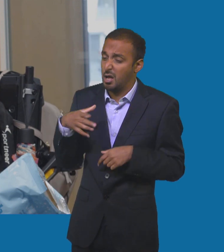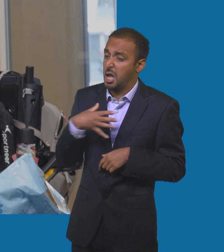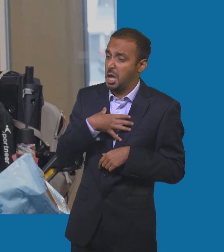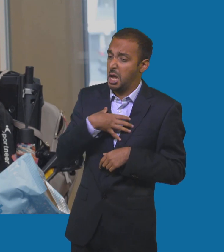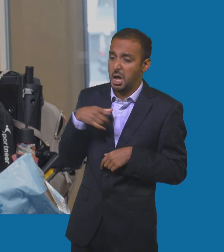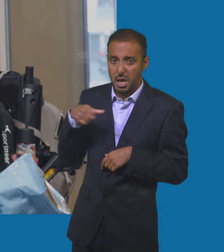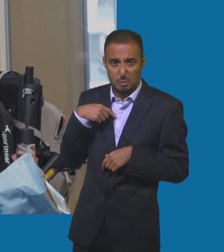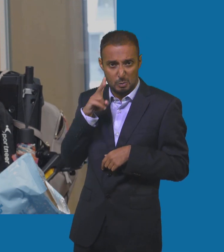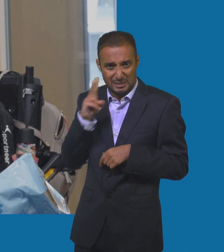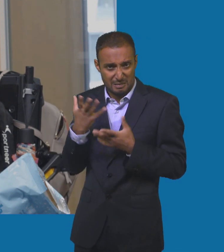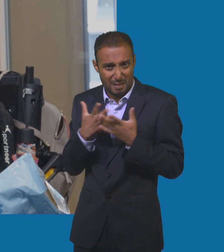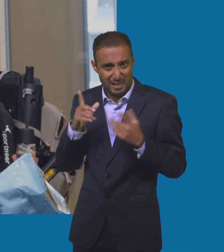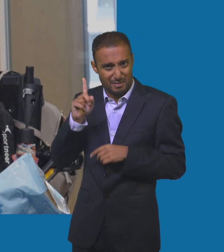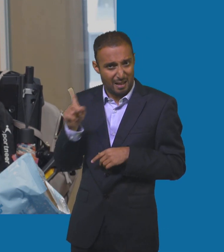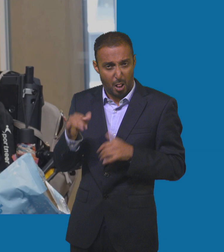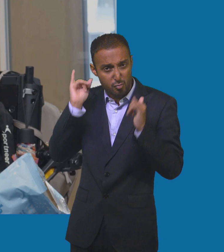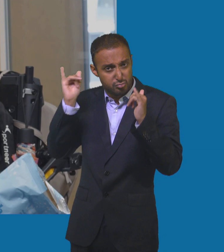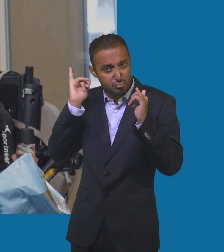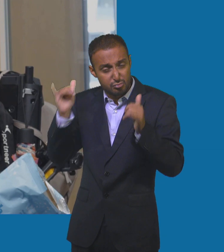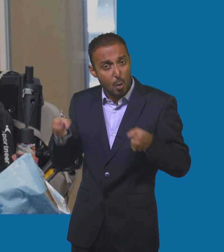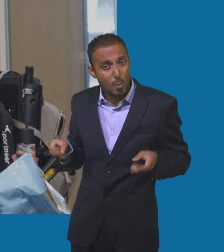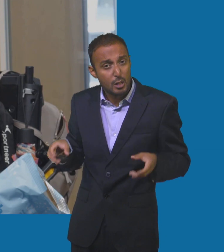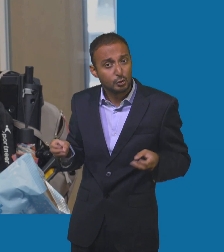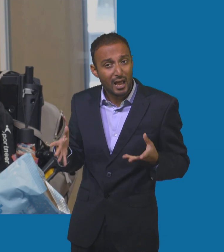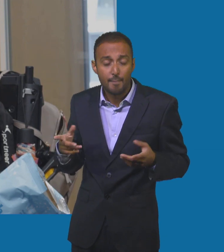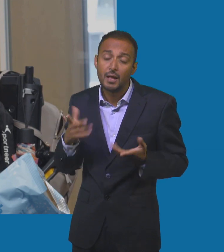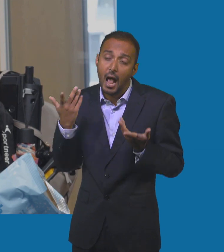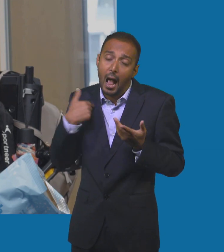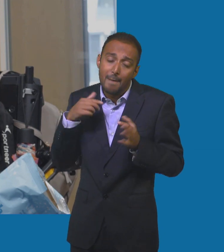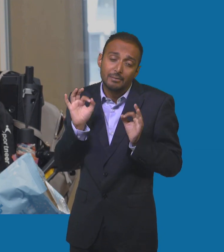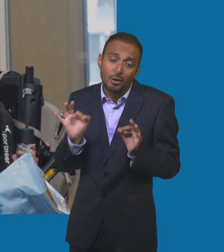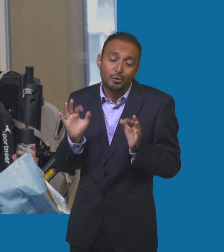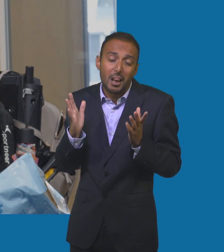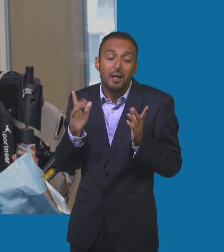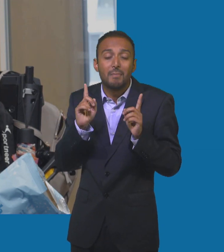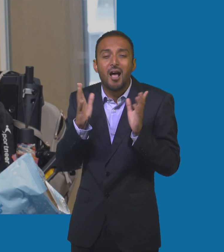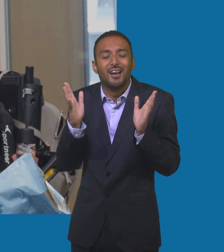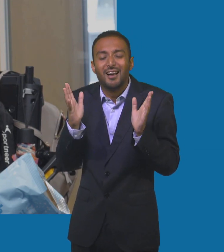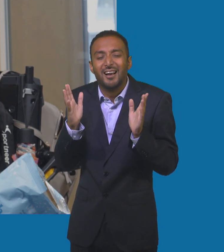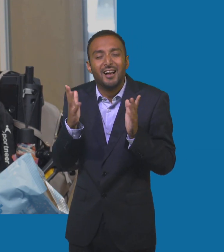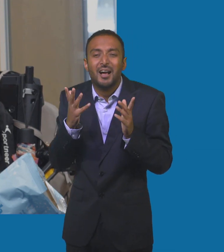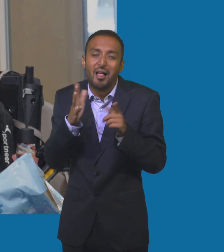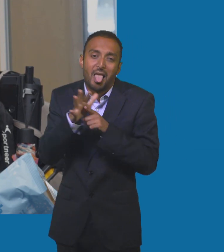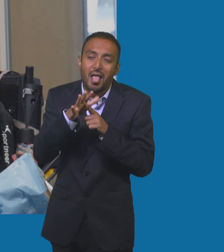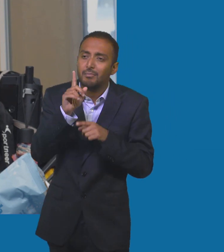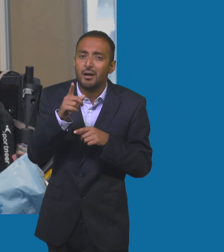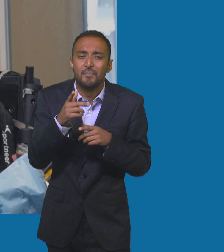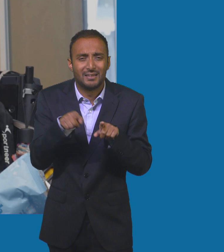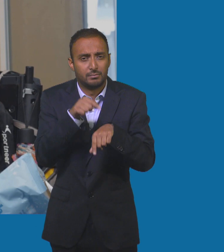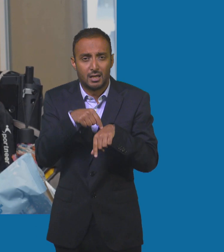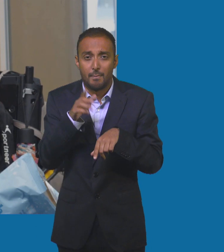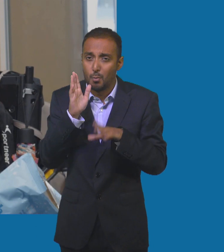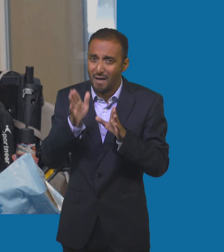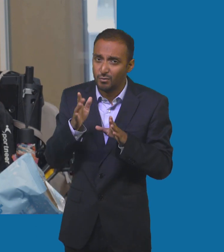afternoon in a wheelchair. And I go, well, because I'm special. But no, equally, you know, ask yourself why. Yeah. Why are you